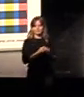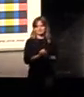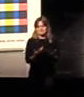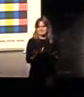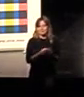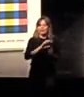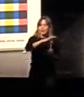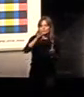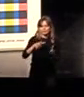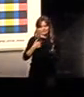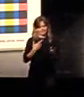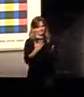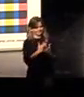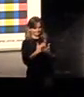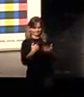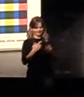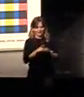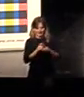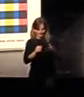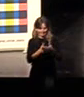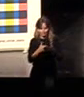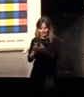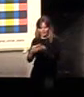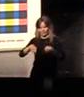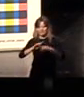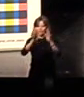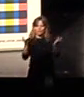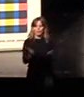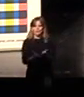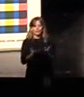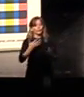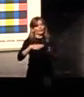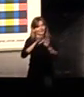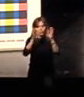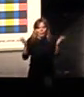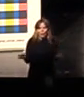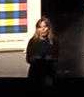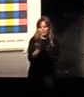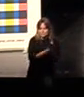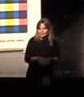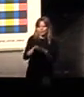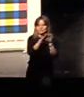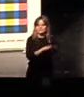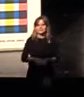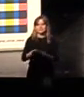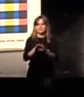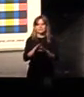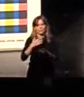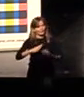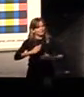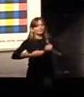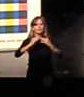between art and the world we niet blobel democracy and free college we niet toe beeld de